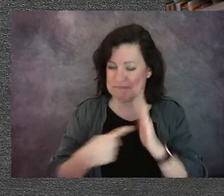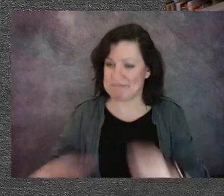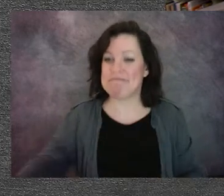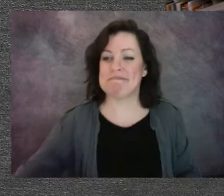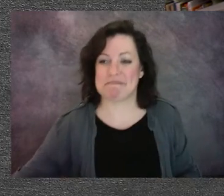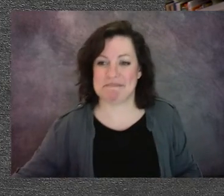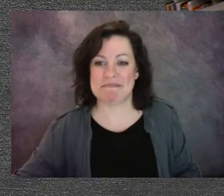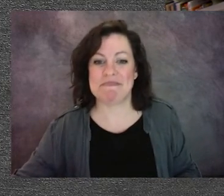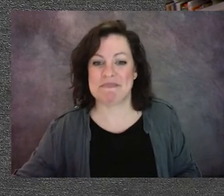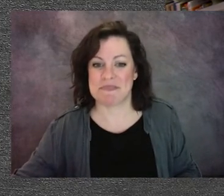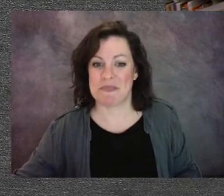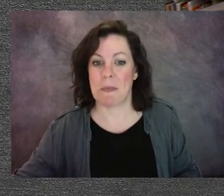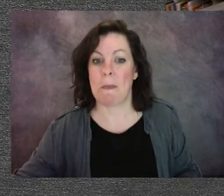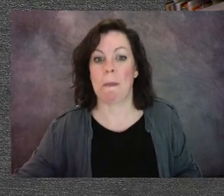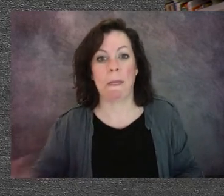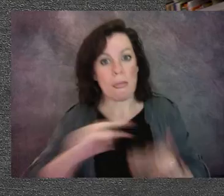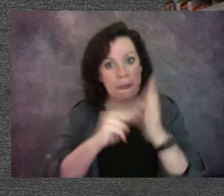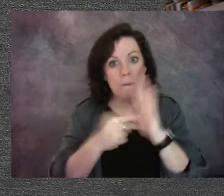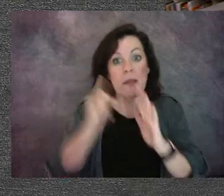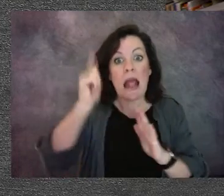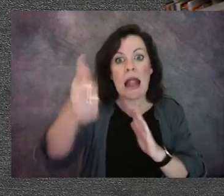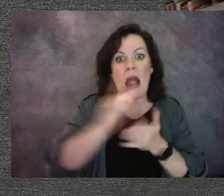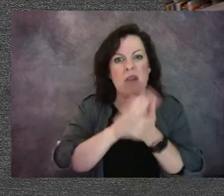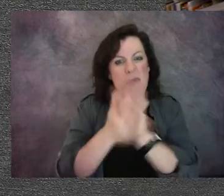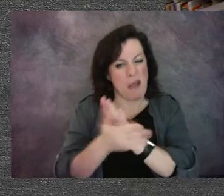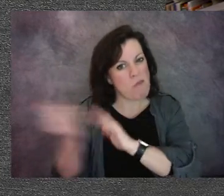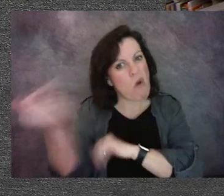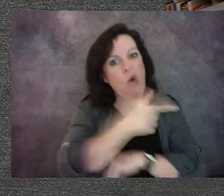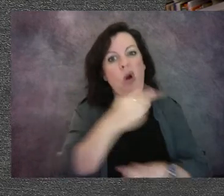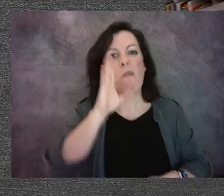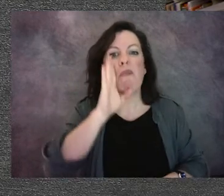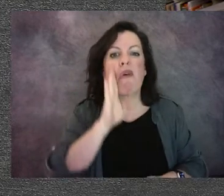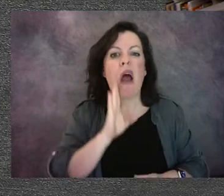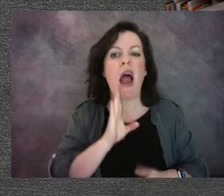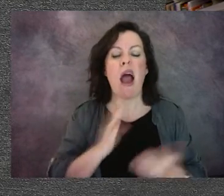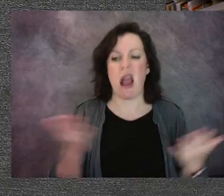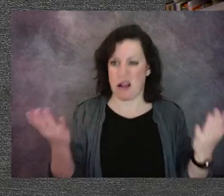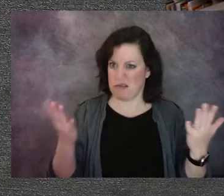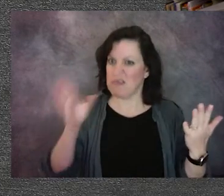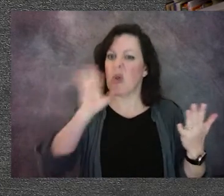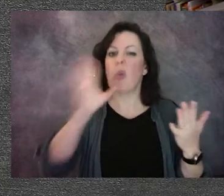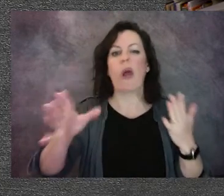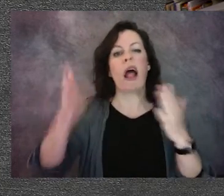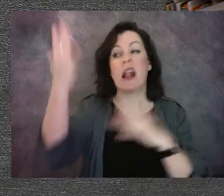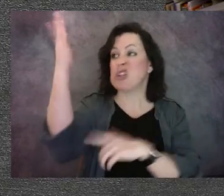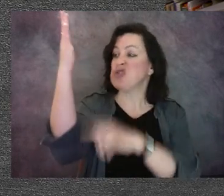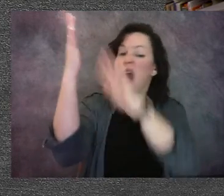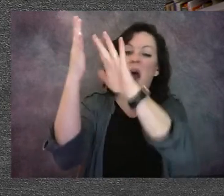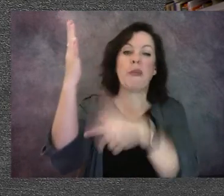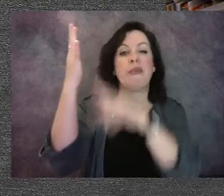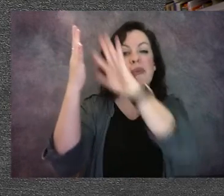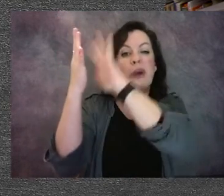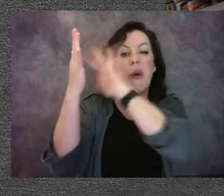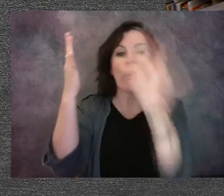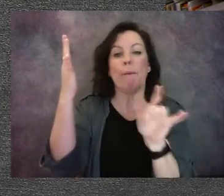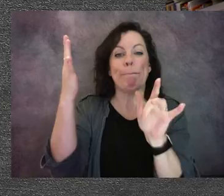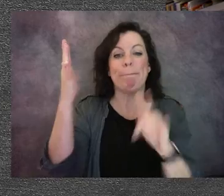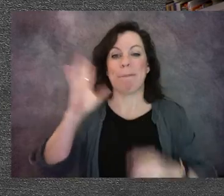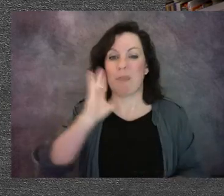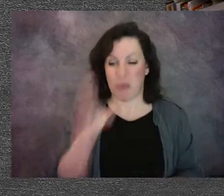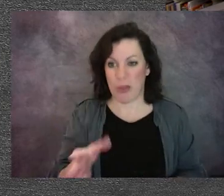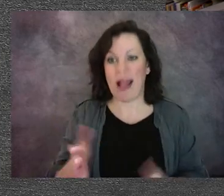brown. These trees are getting ready for winter. Oh. Yeah. Then they'll all fall off. They're all going to fall